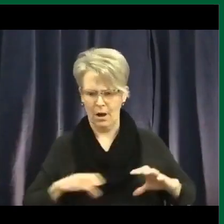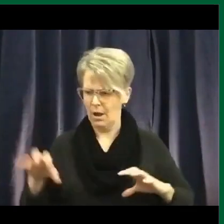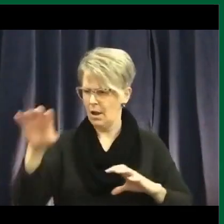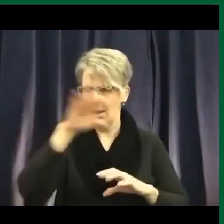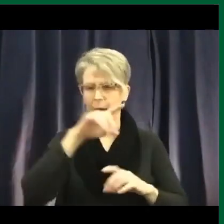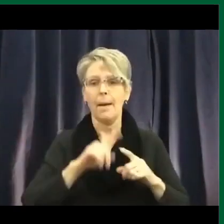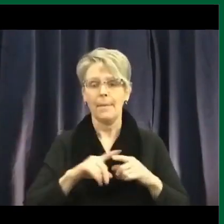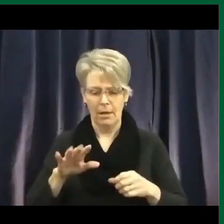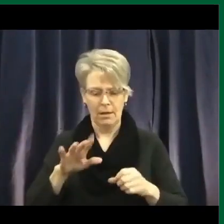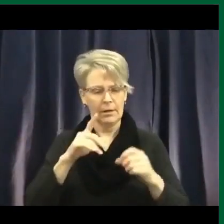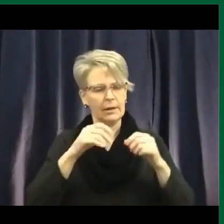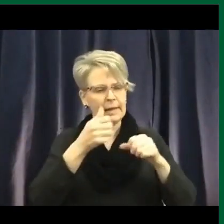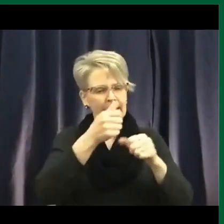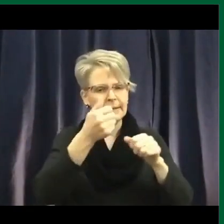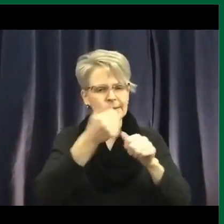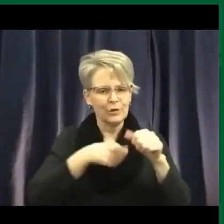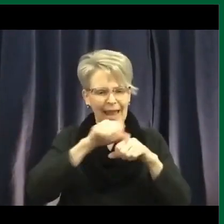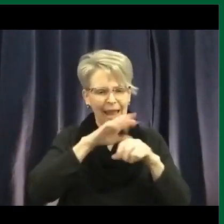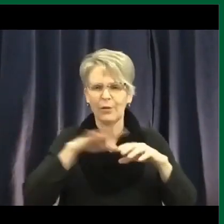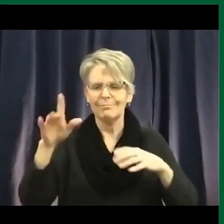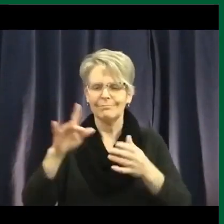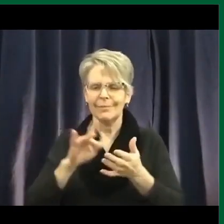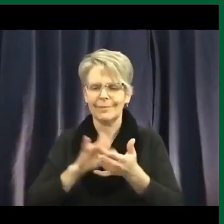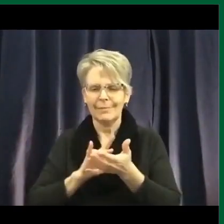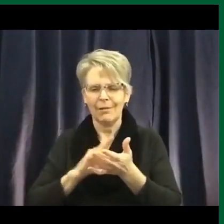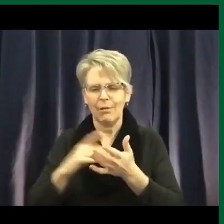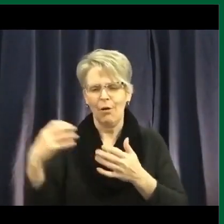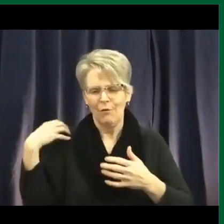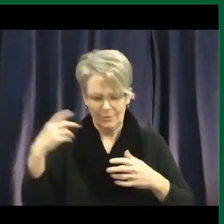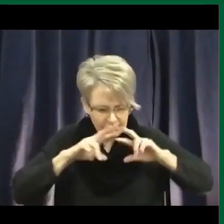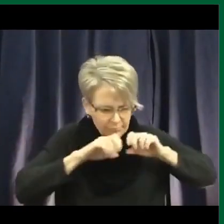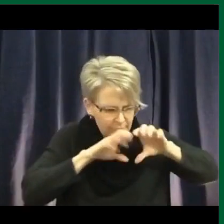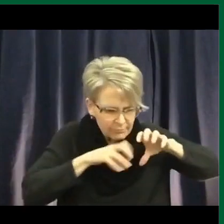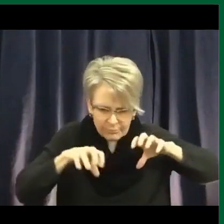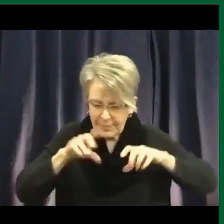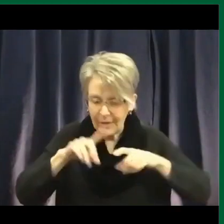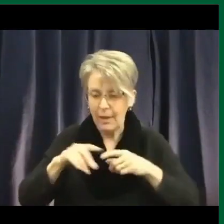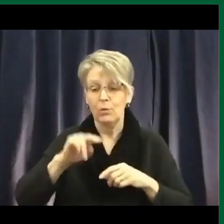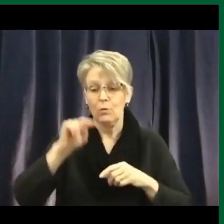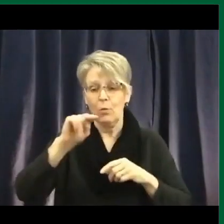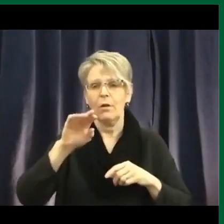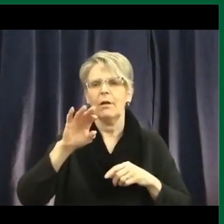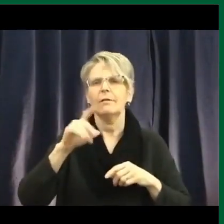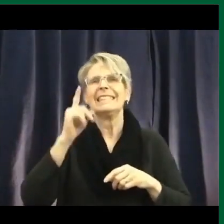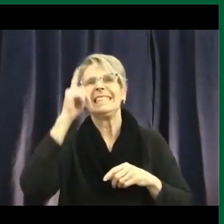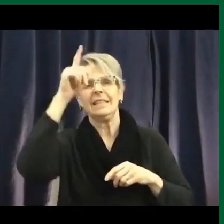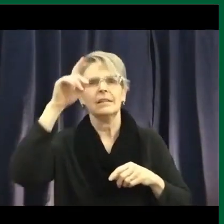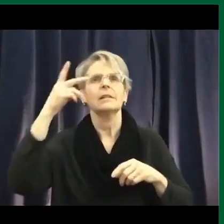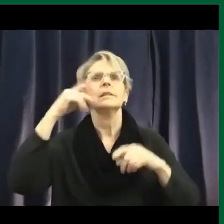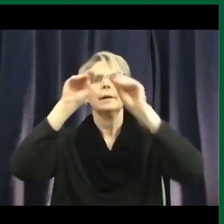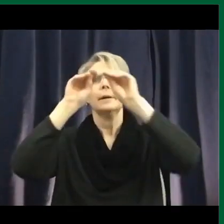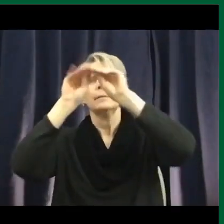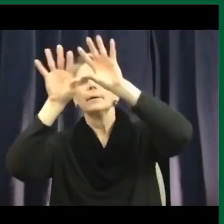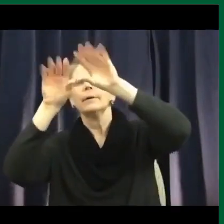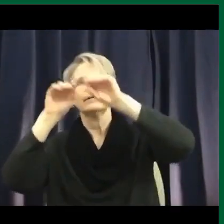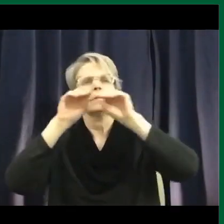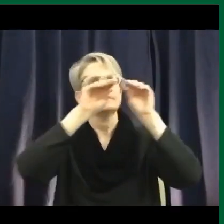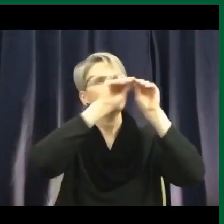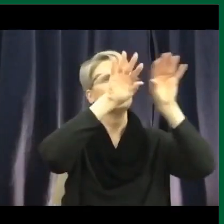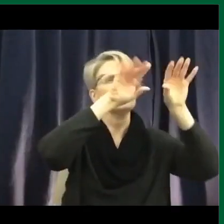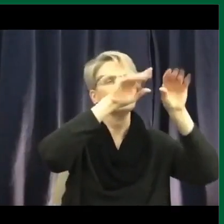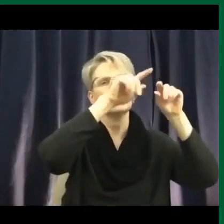look much closer. And what we see is even in the north and far north, we see sporadic outbreaks or clusters that may be in a